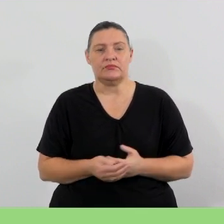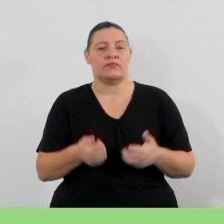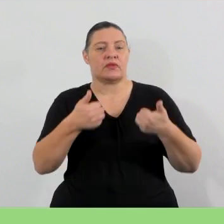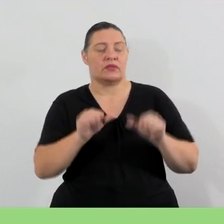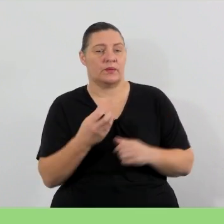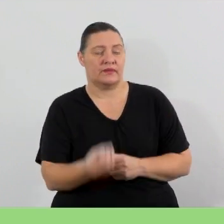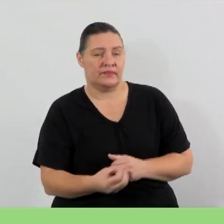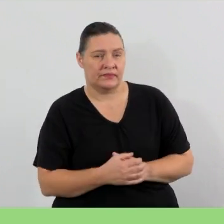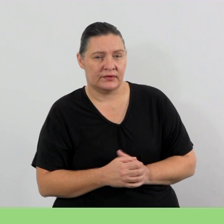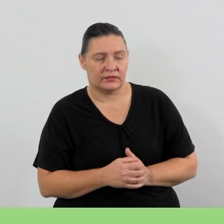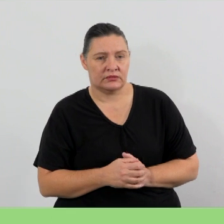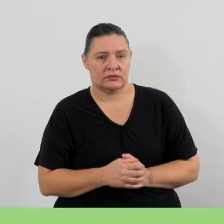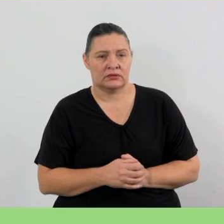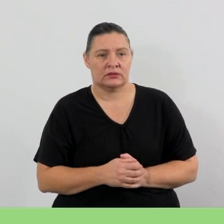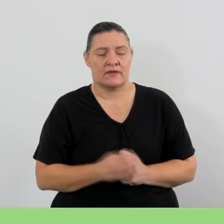Then we have